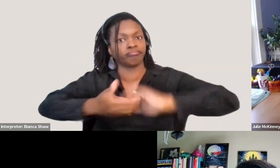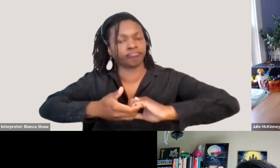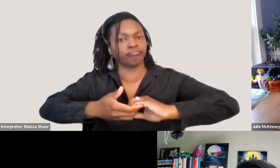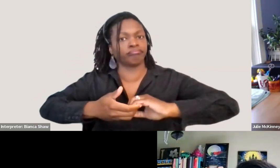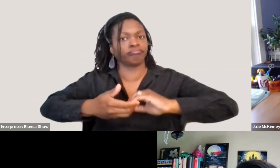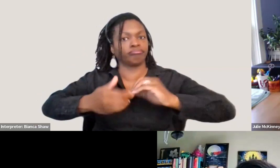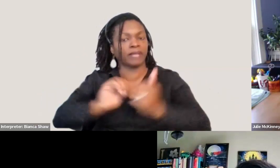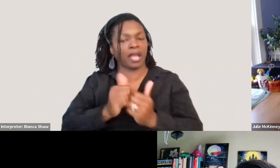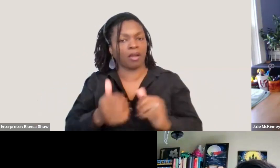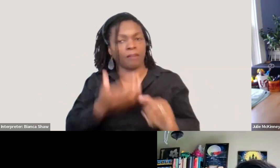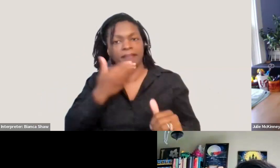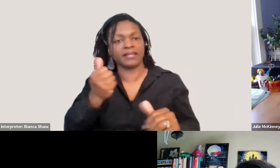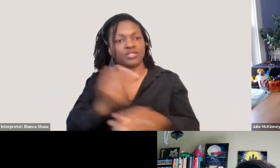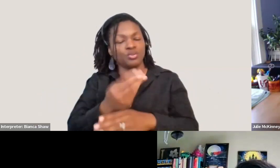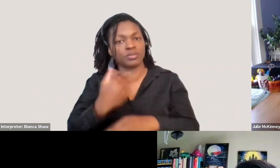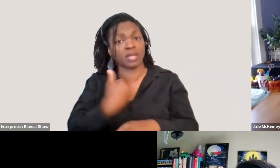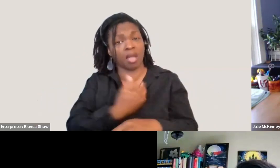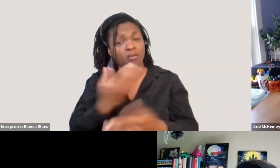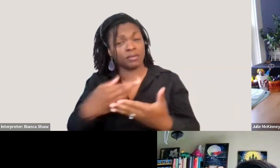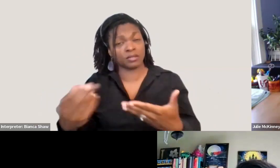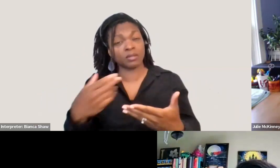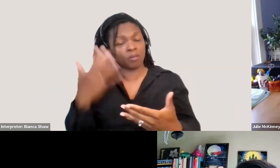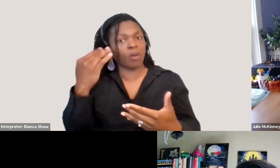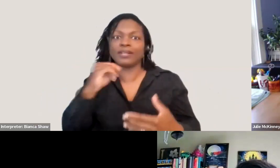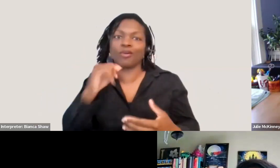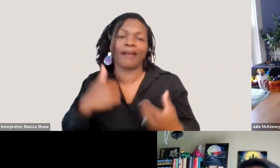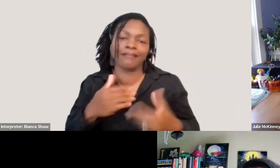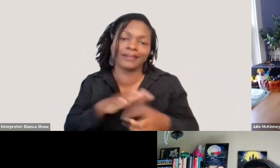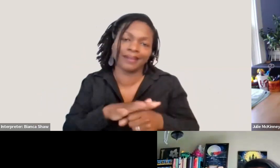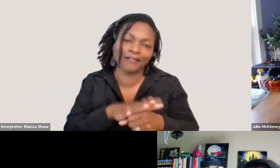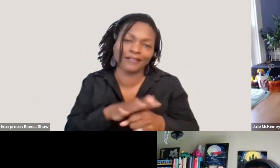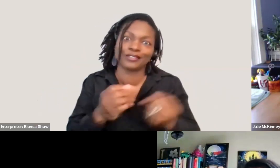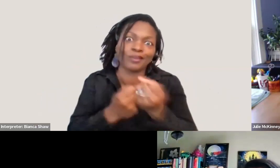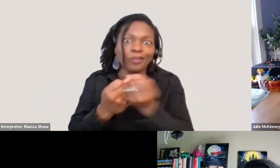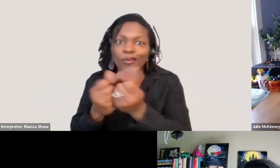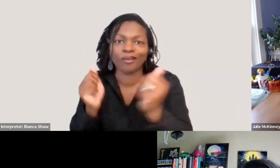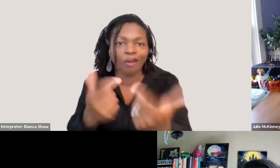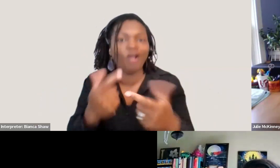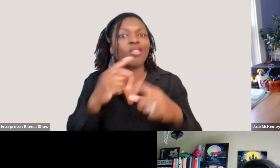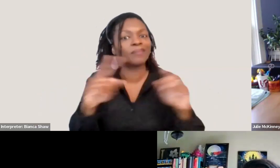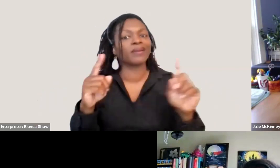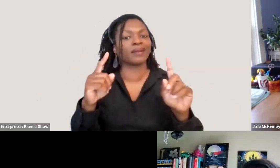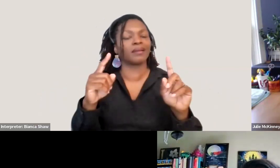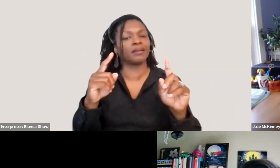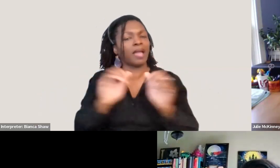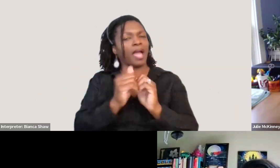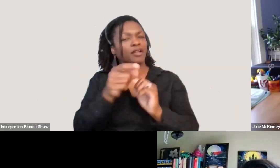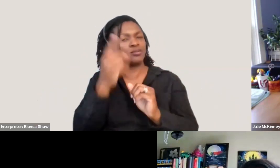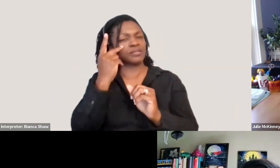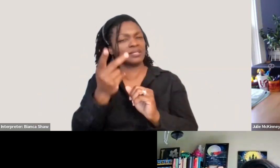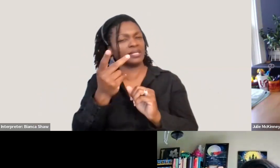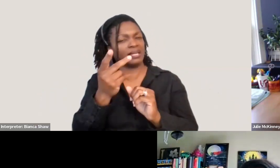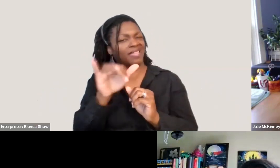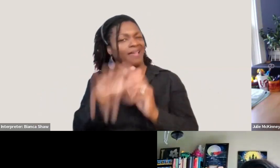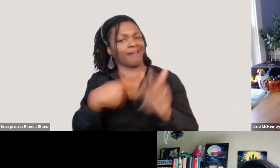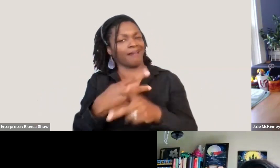best use our resources, which we know we don't have enough to support everyone, but how do you see that that type